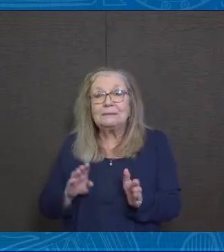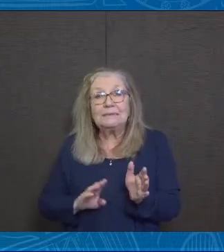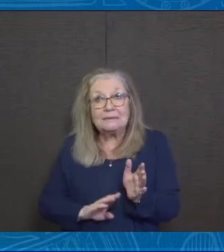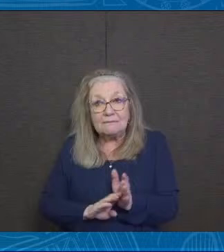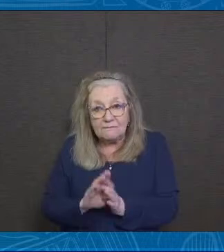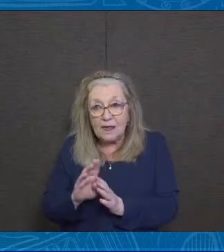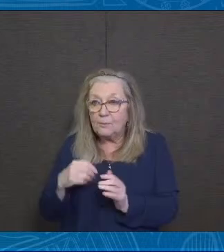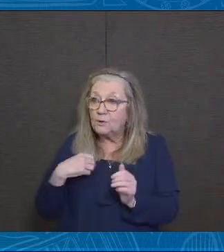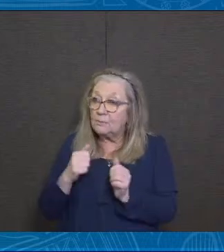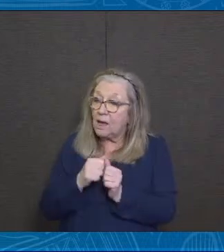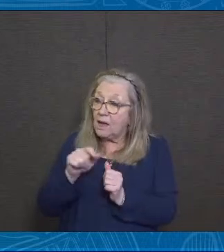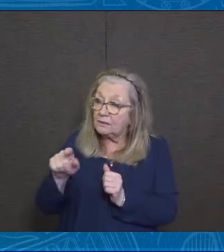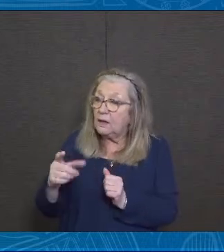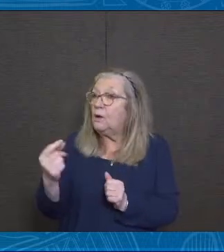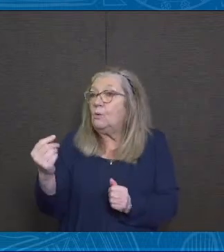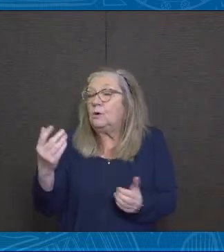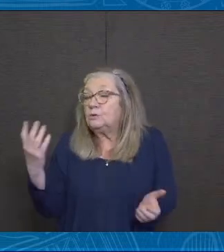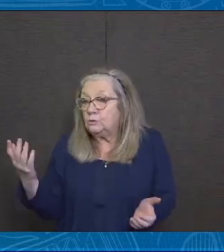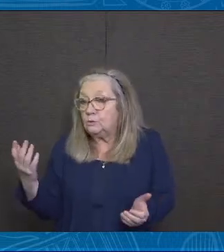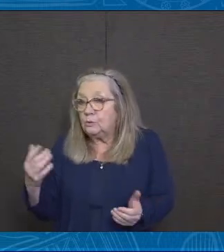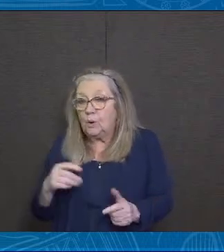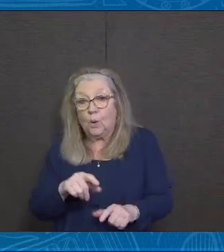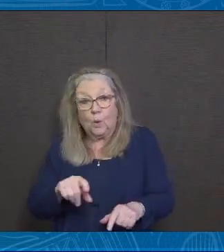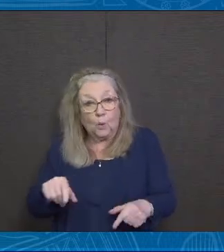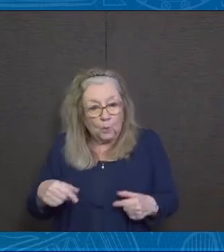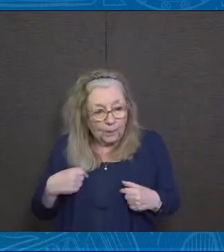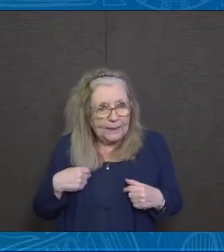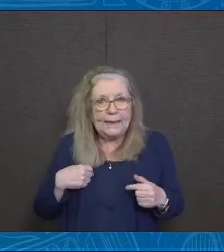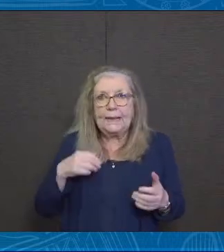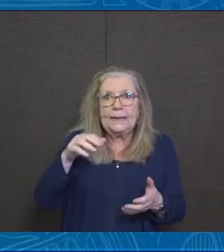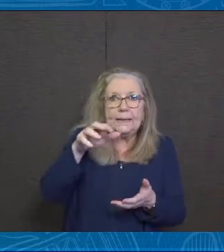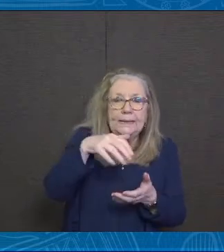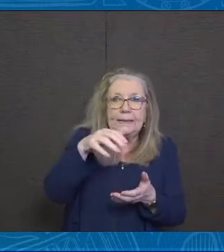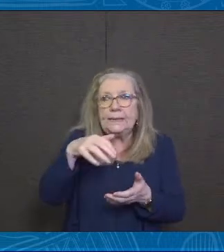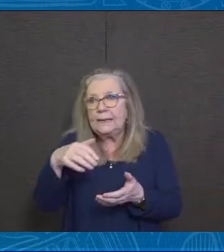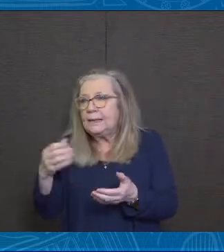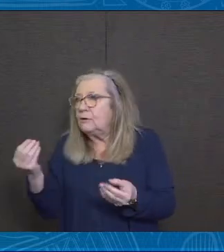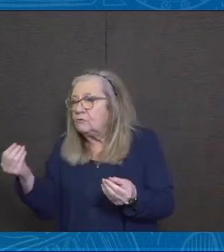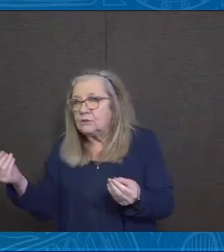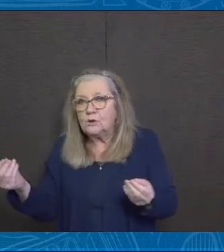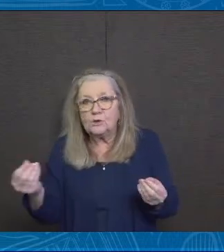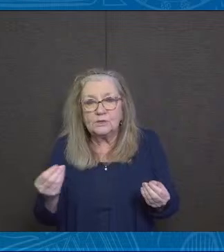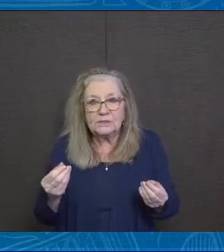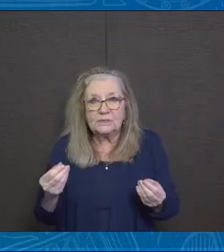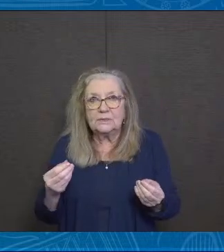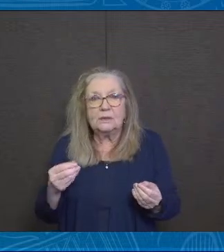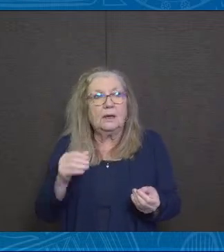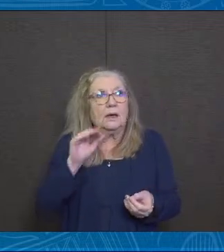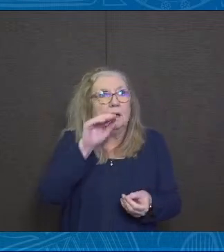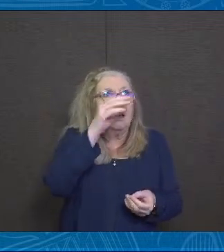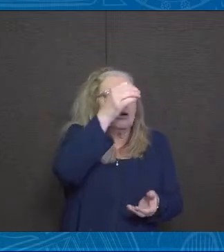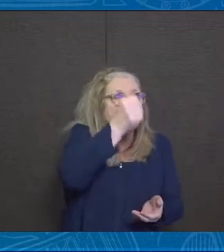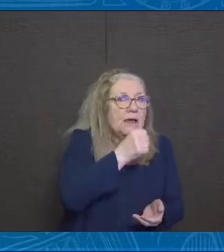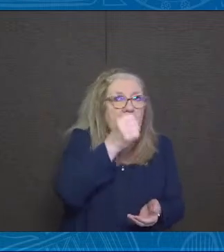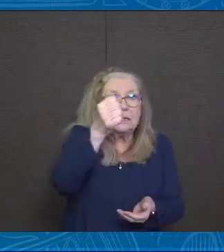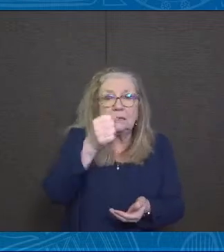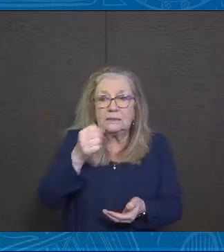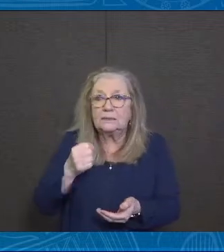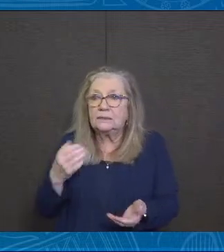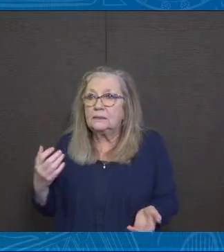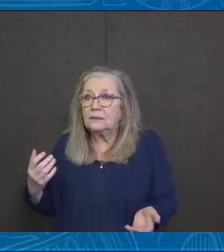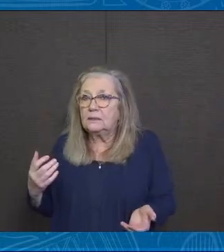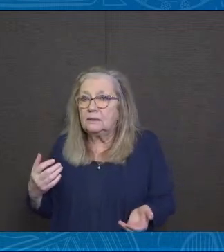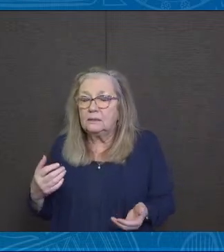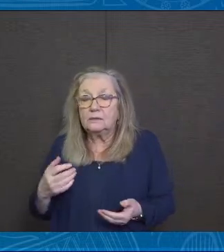do? While we are accessing concessional resources, it's time we get more grants. For example,